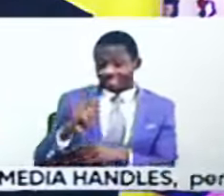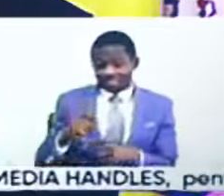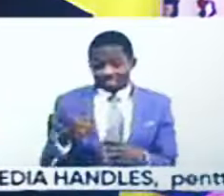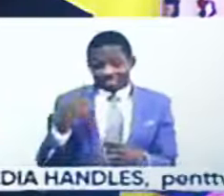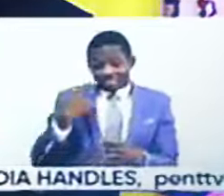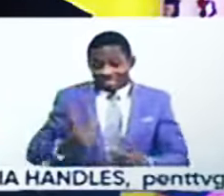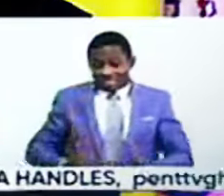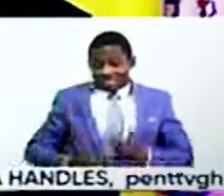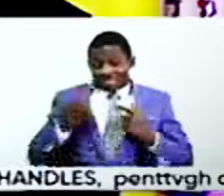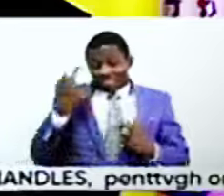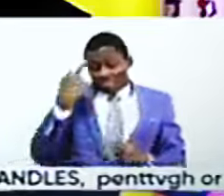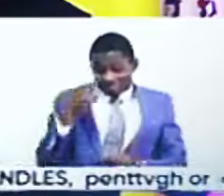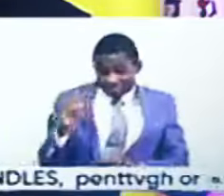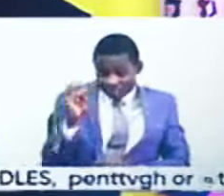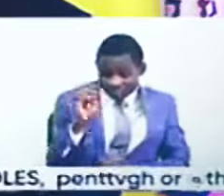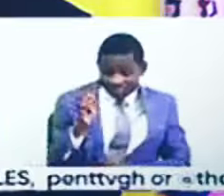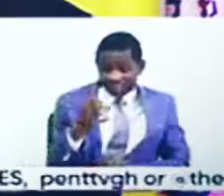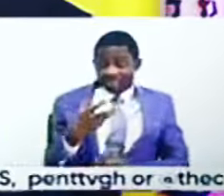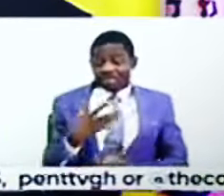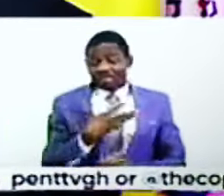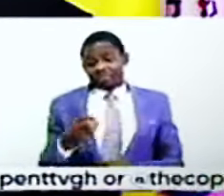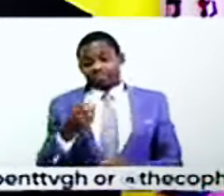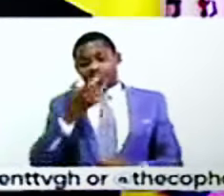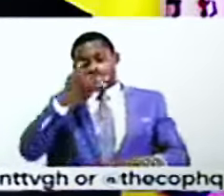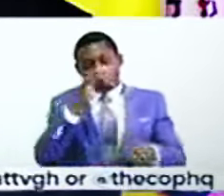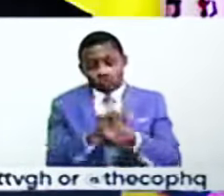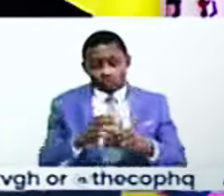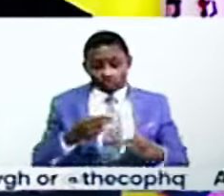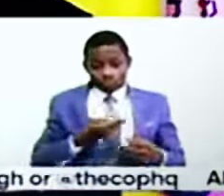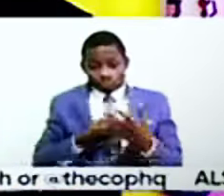the promised eternal Holy Spirit in our lives